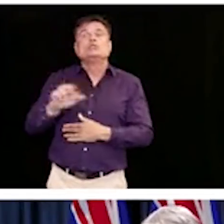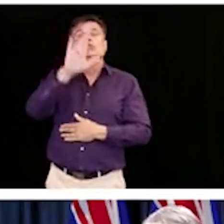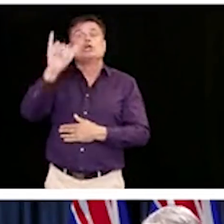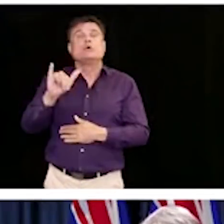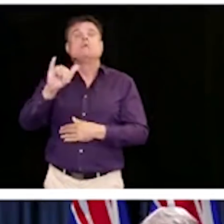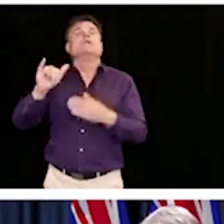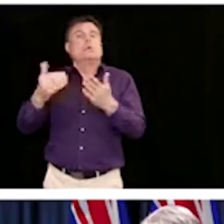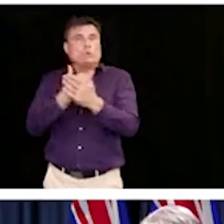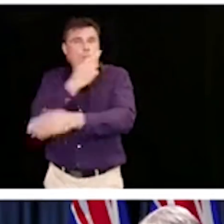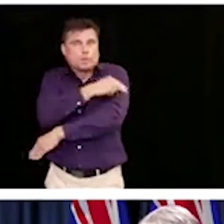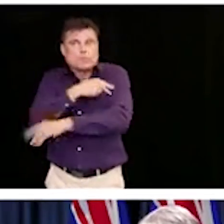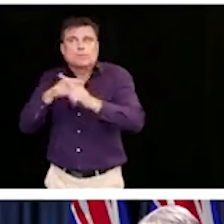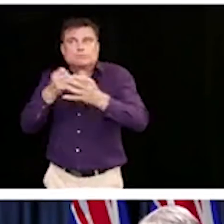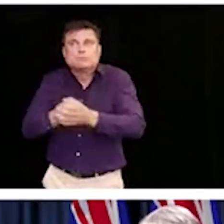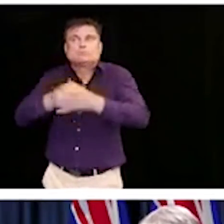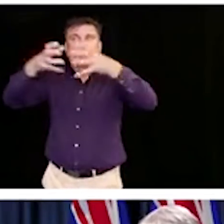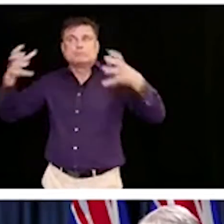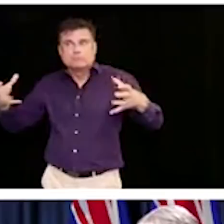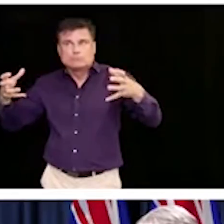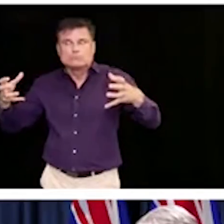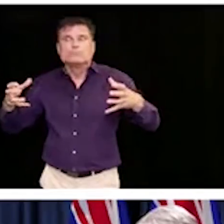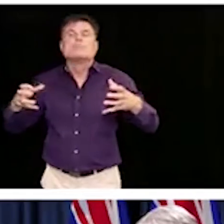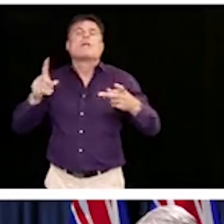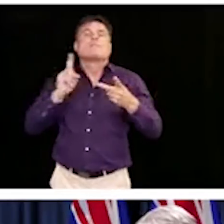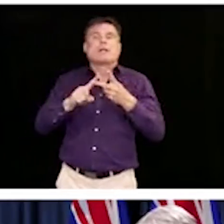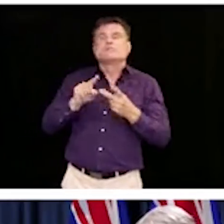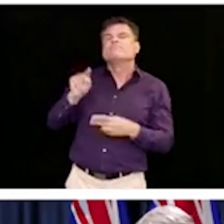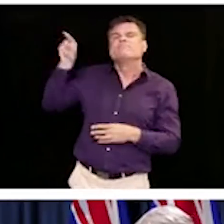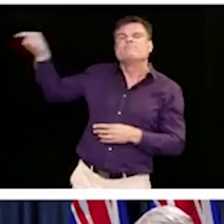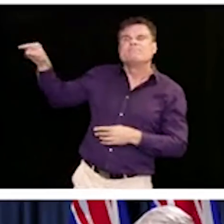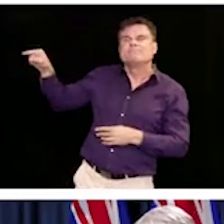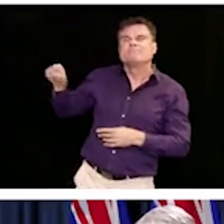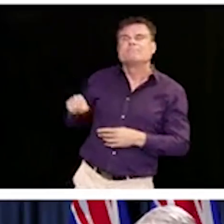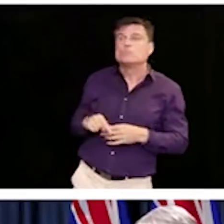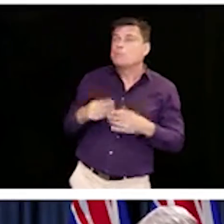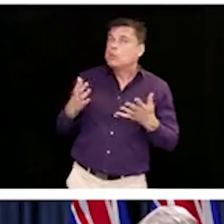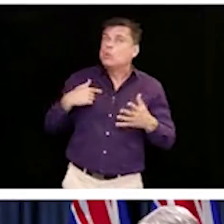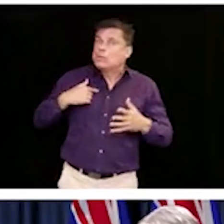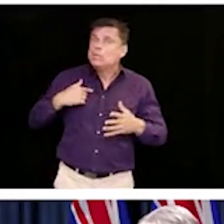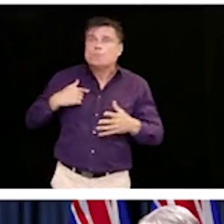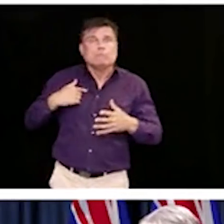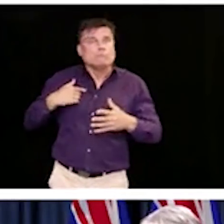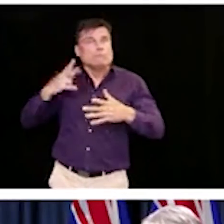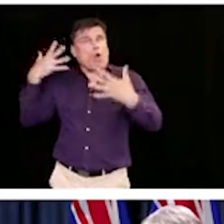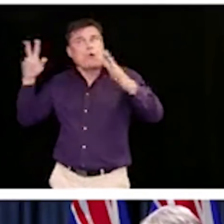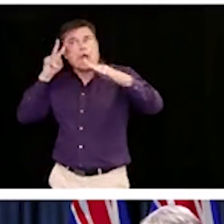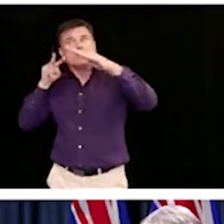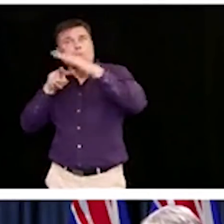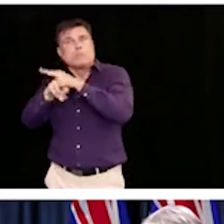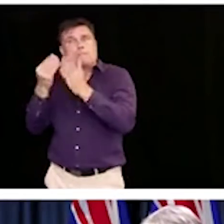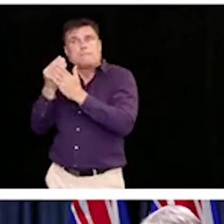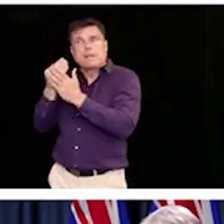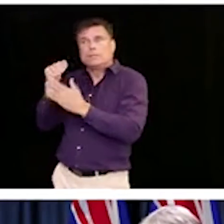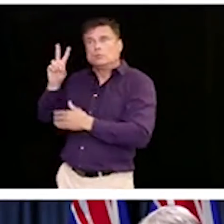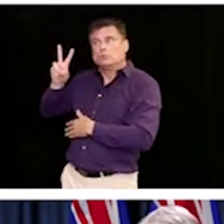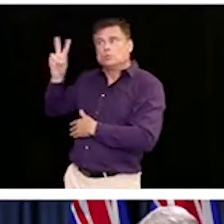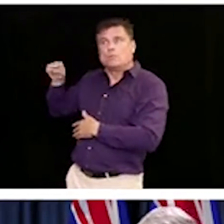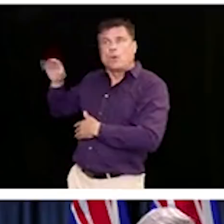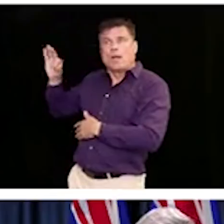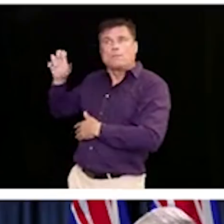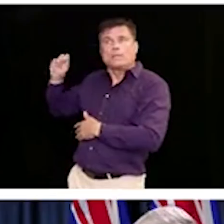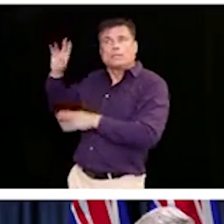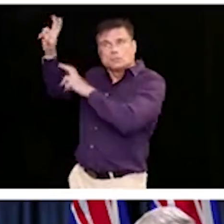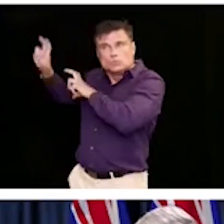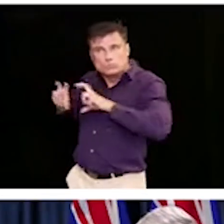Cloverdale. So again, the fact that we had historic levels of capital built into our budget will do us very well as we look at the economic